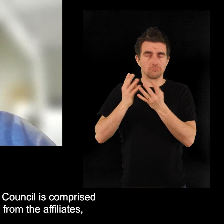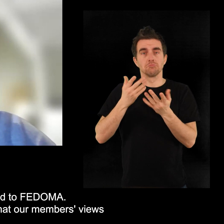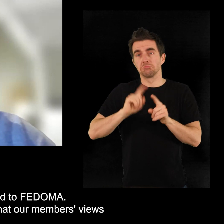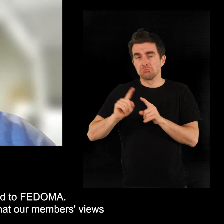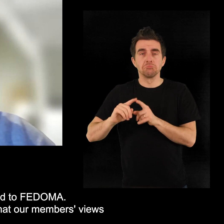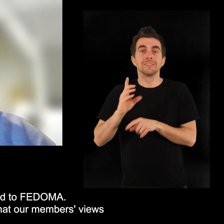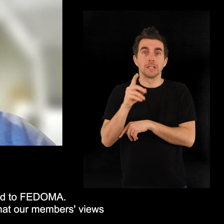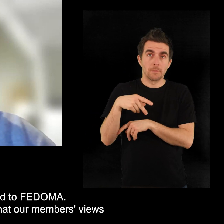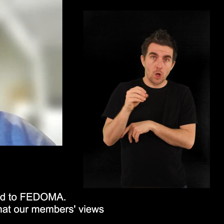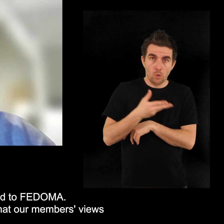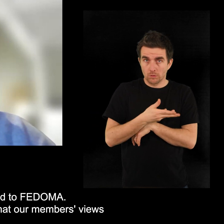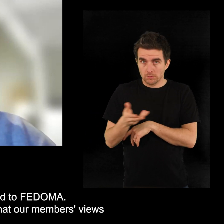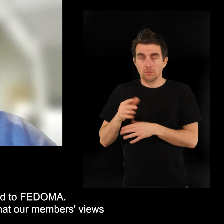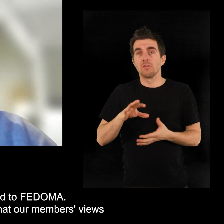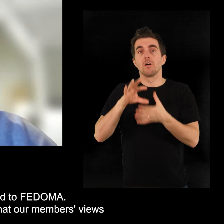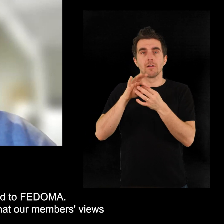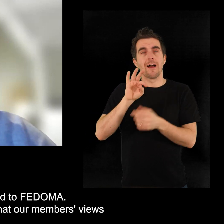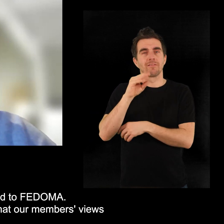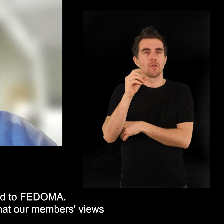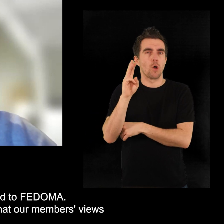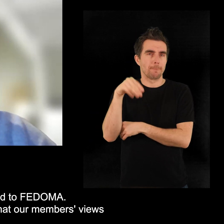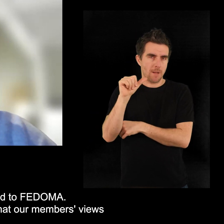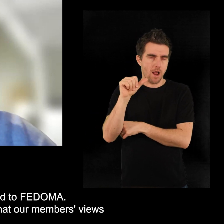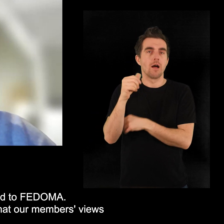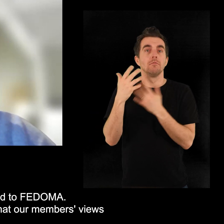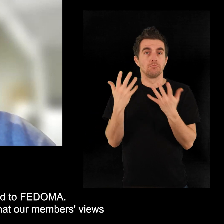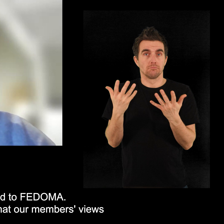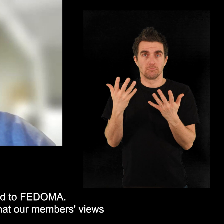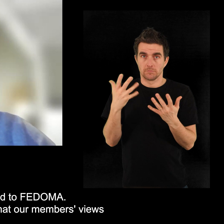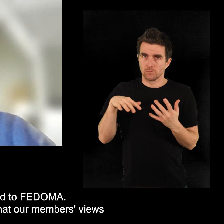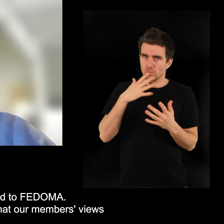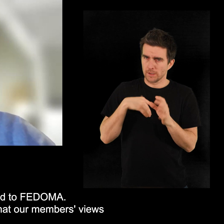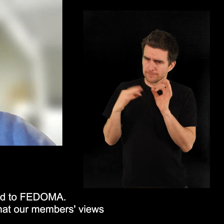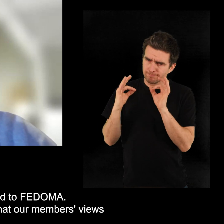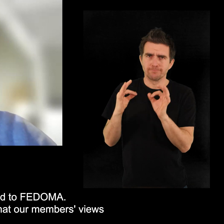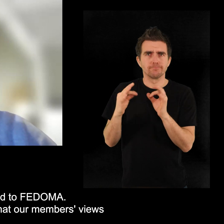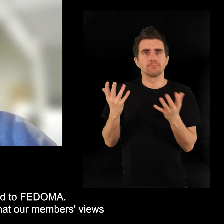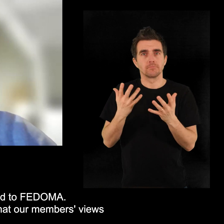affiliates or the DPOs that are affiliated to FEDOMA.